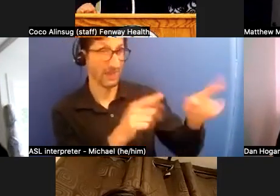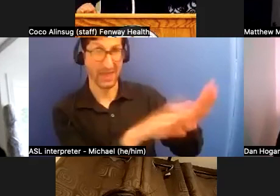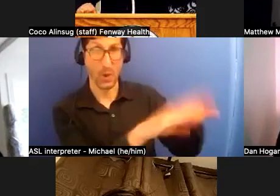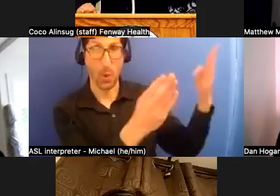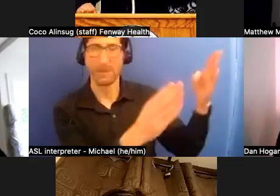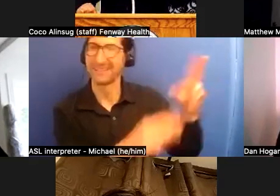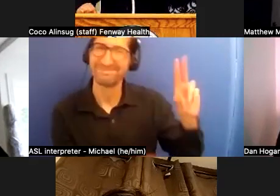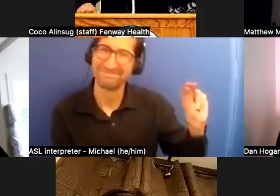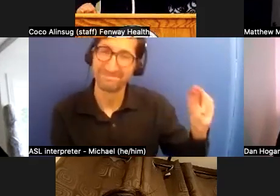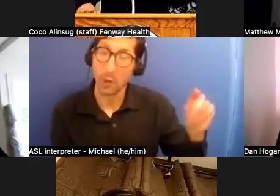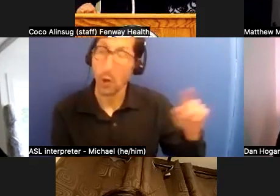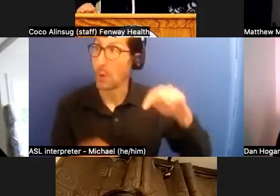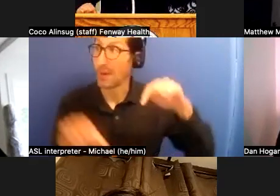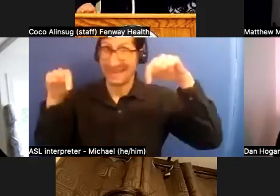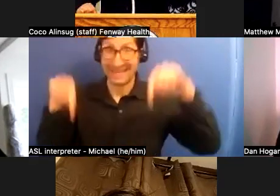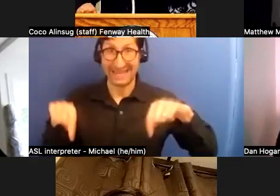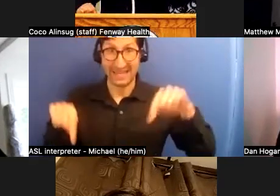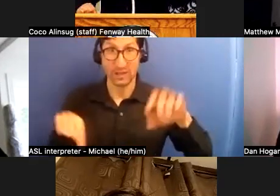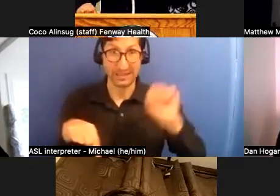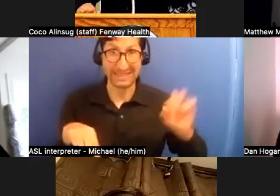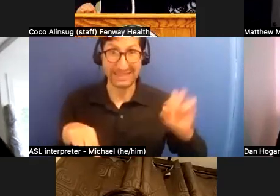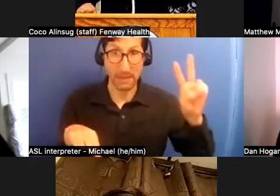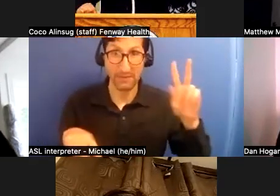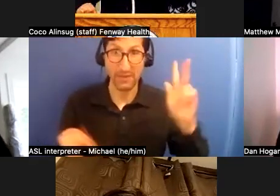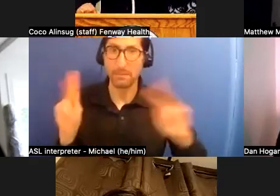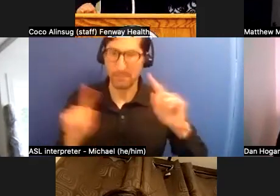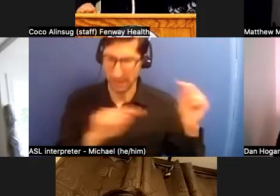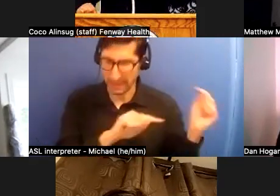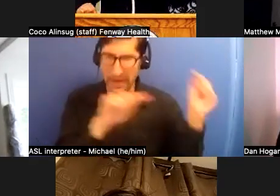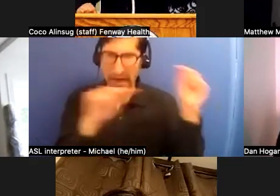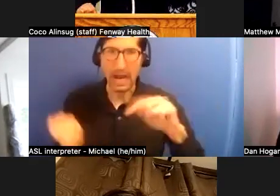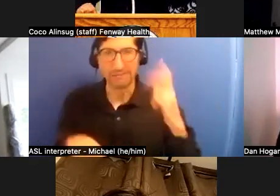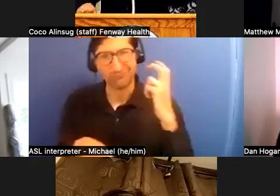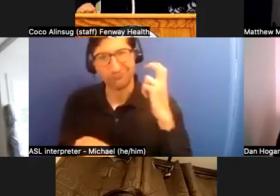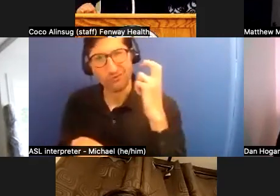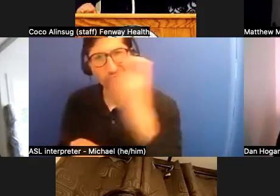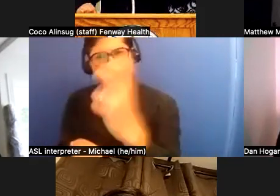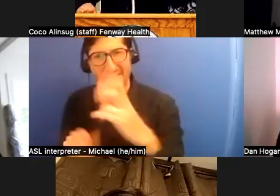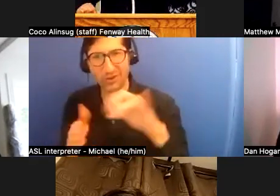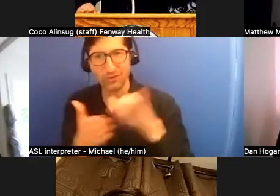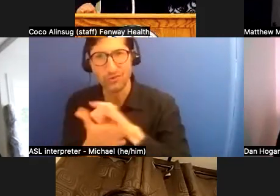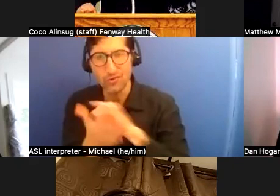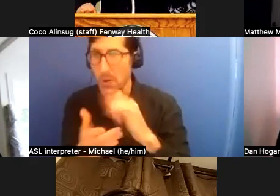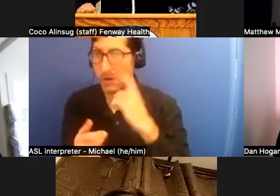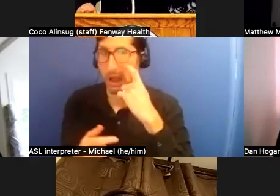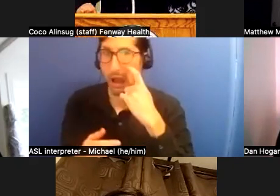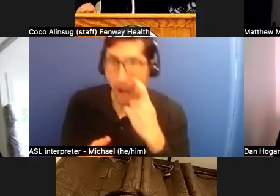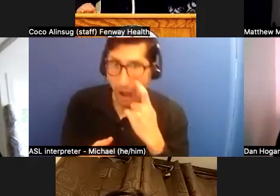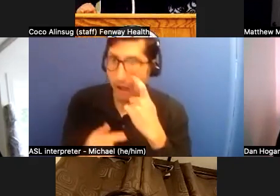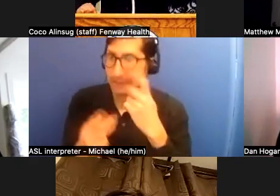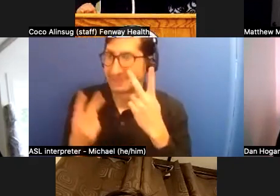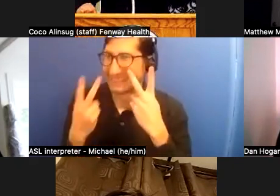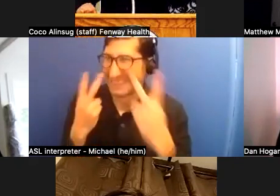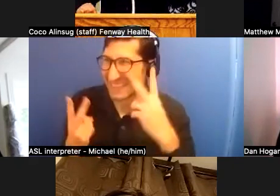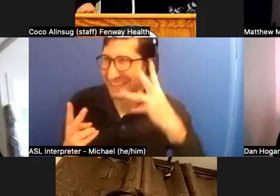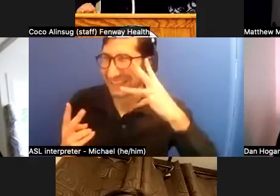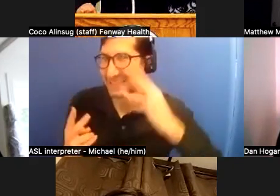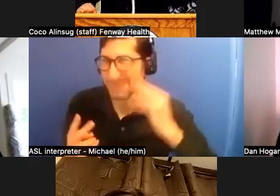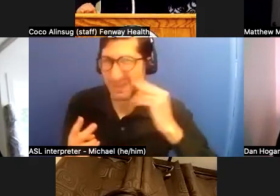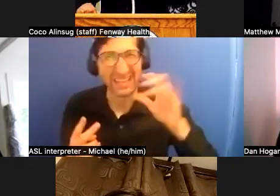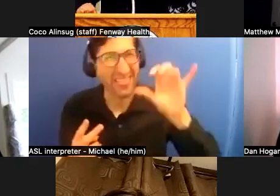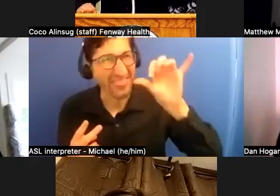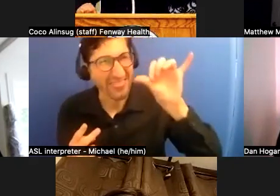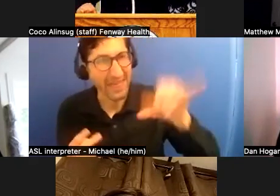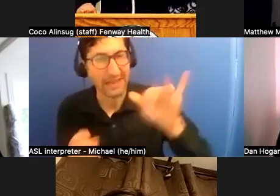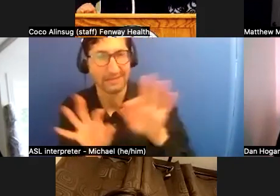are investing. They made time. They came down and spent time with us. They wanted to see it for themselves. That investment is important.